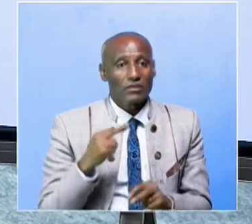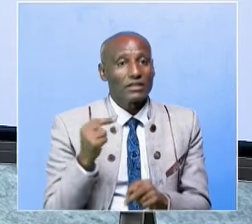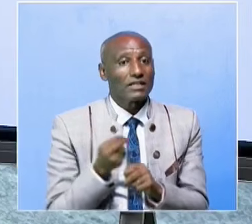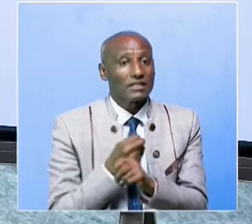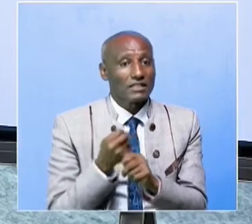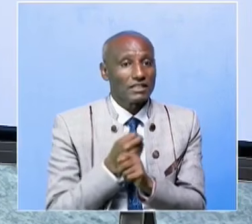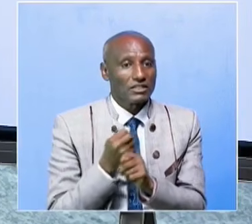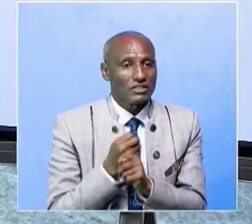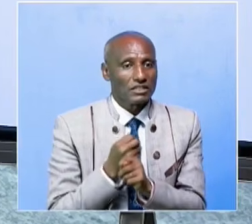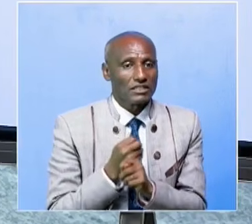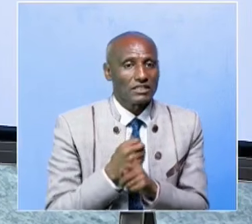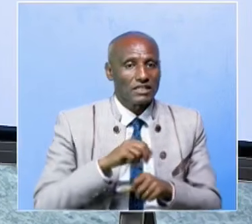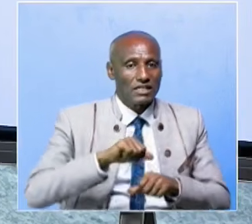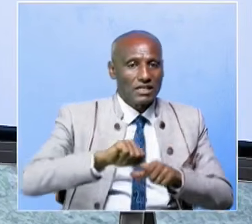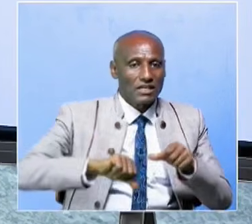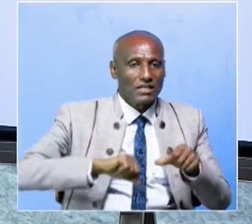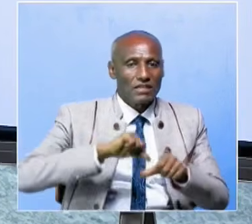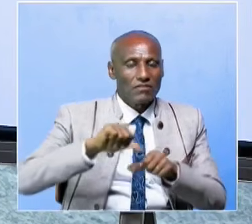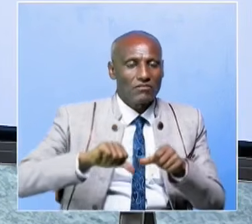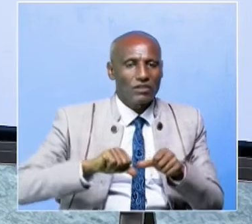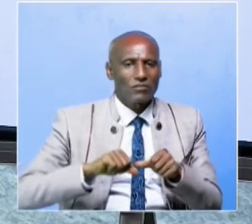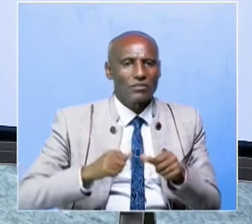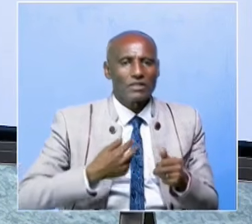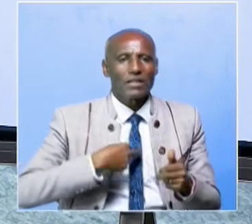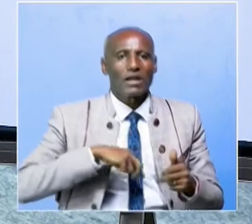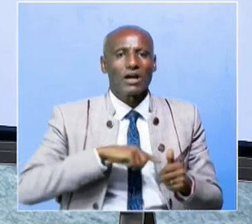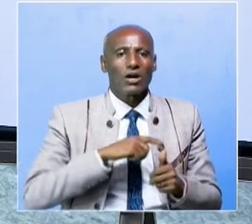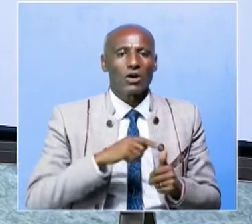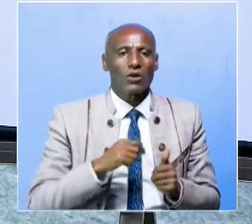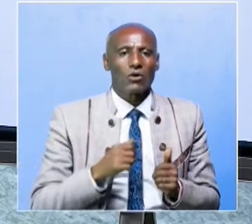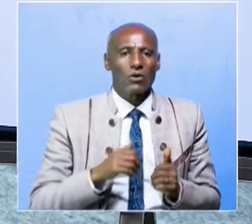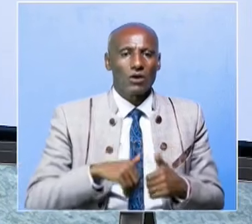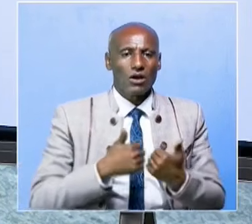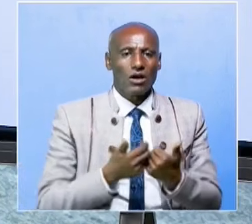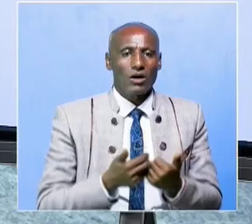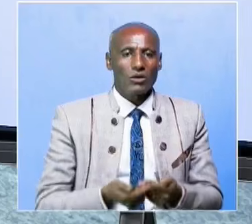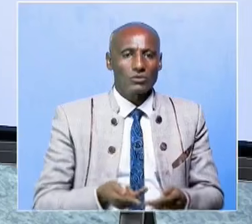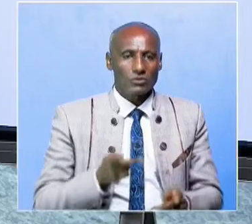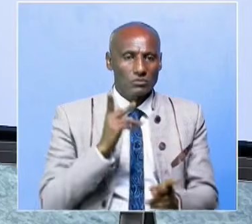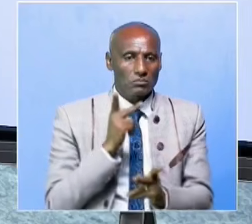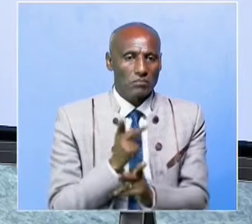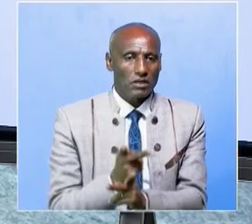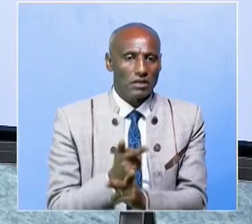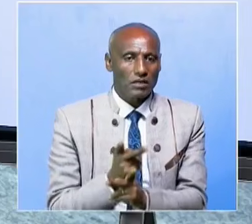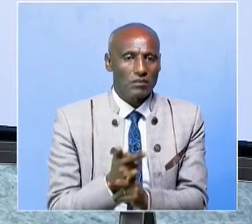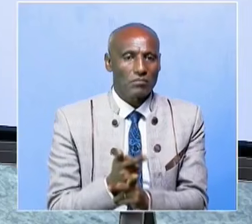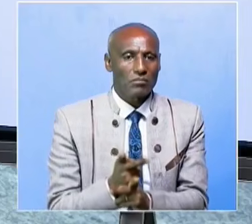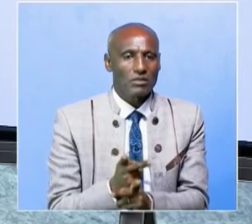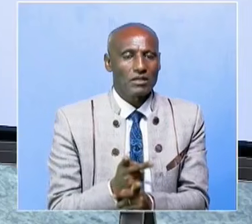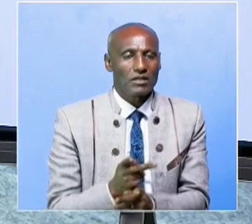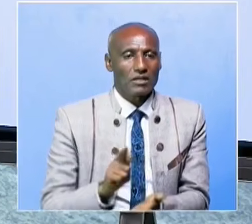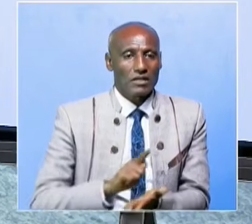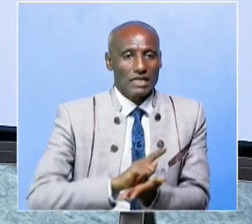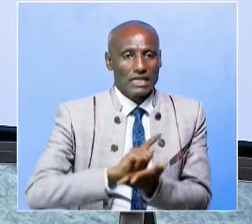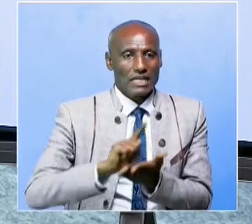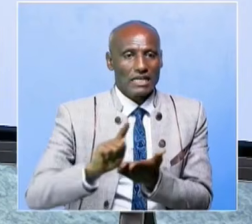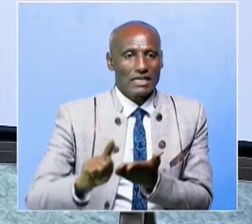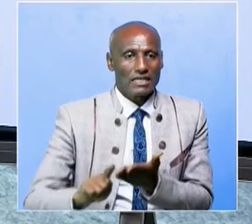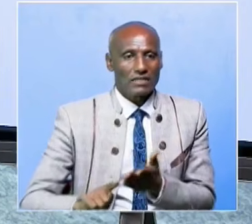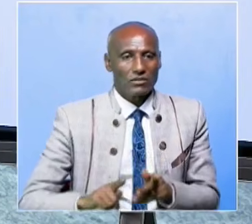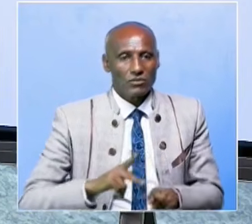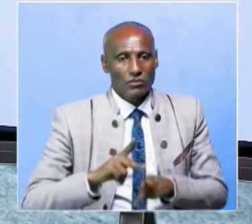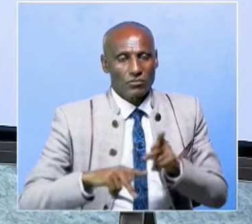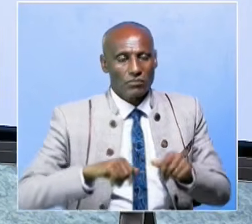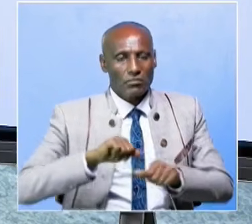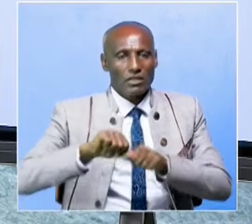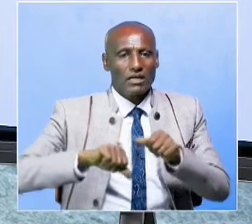the environment, and how we should keep it very clean, very safe for us and for the people around us, so we